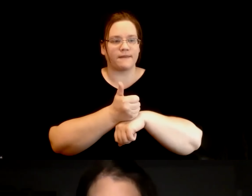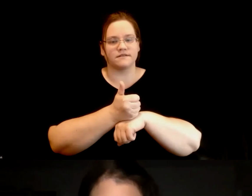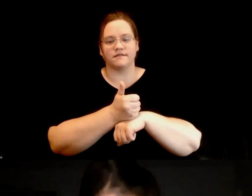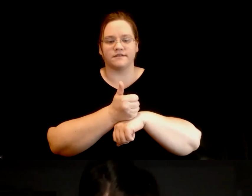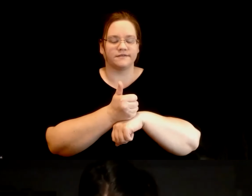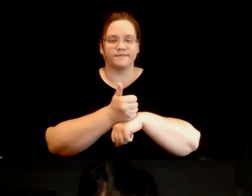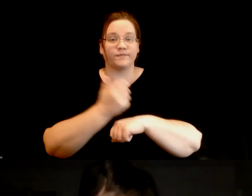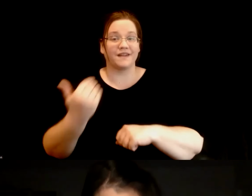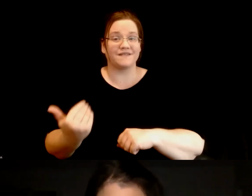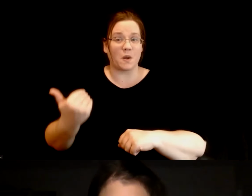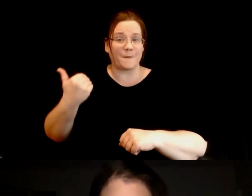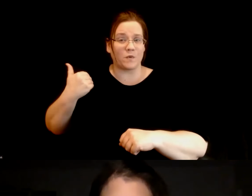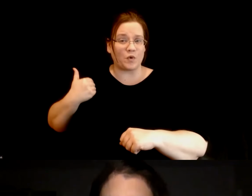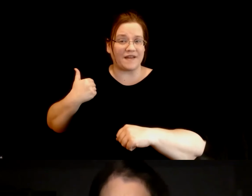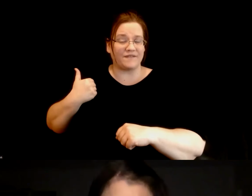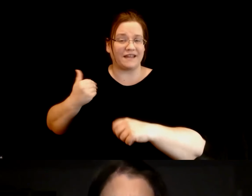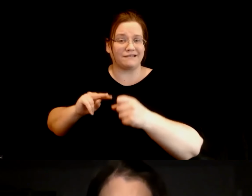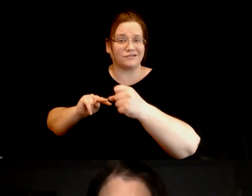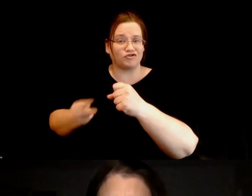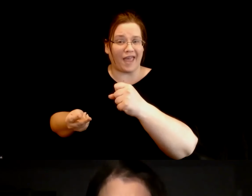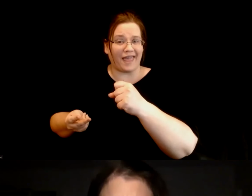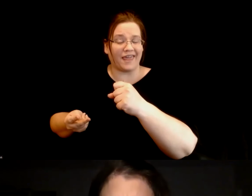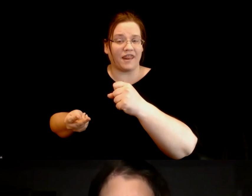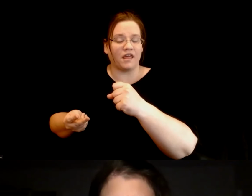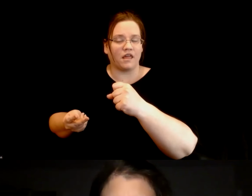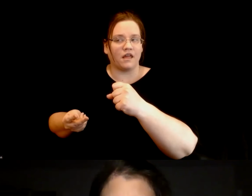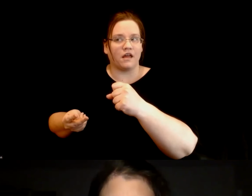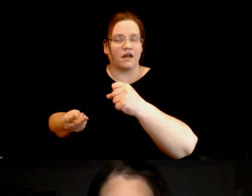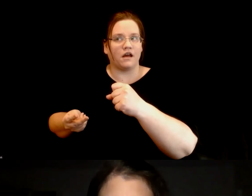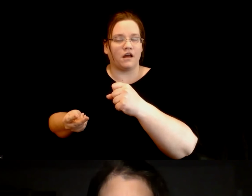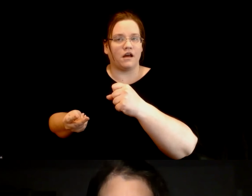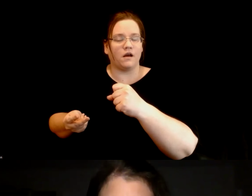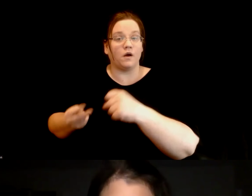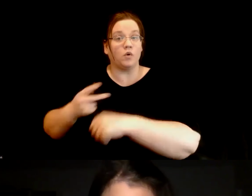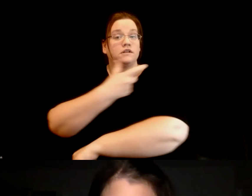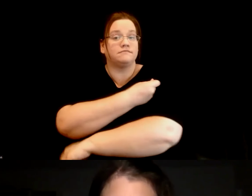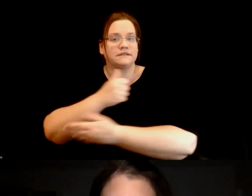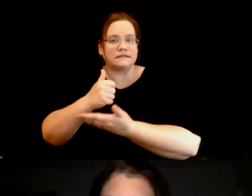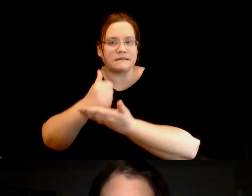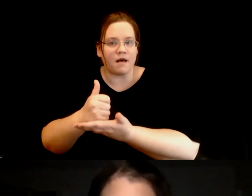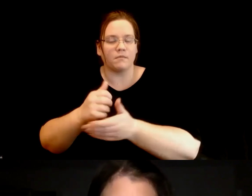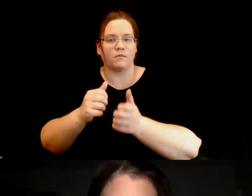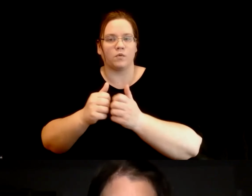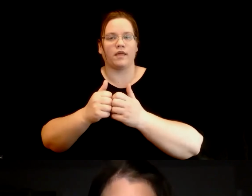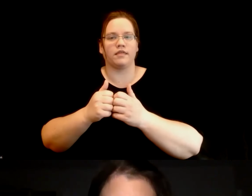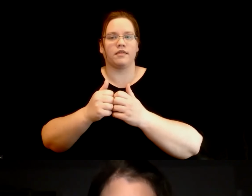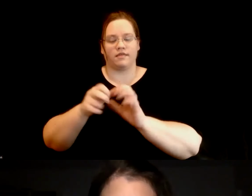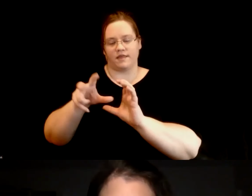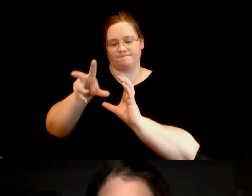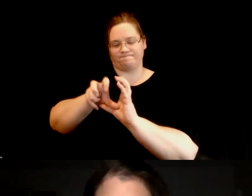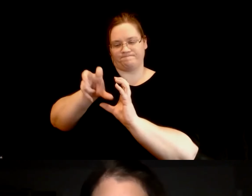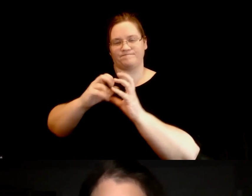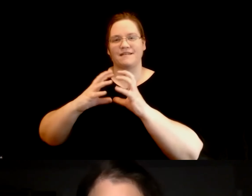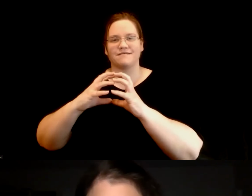previous strain, it really does seem to help create some durable response in some of the like memory cells and stuff in